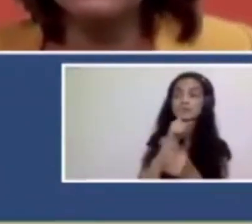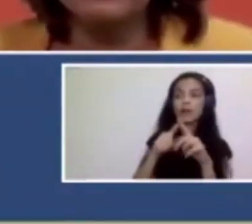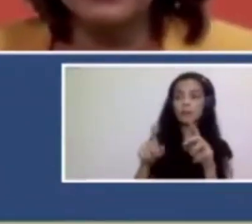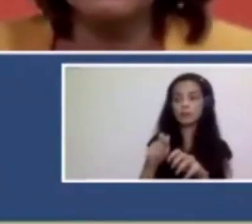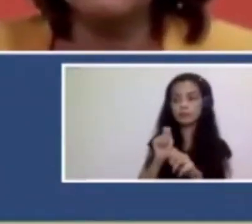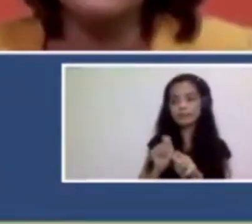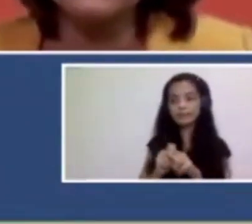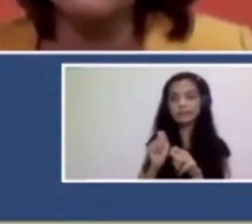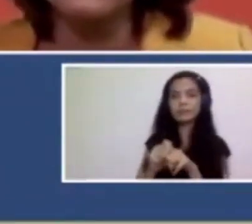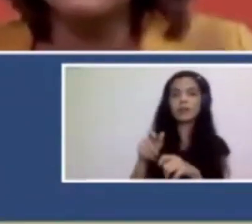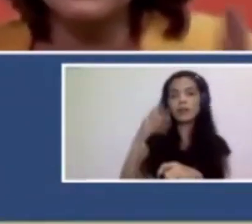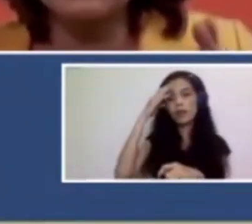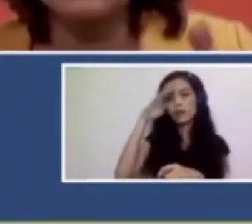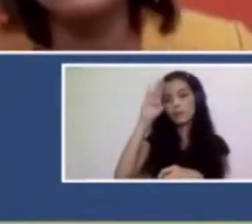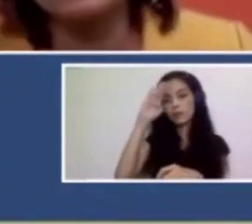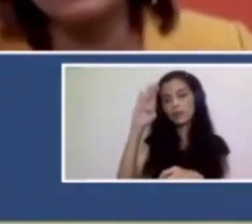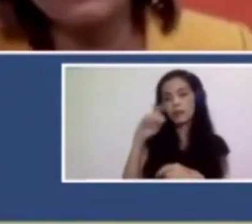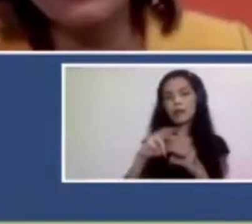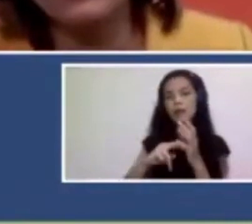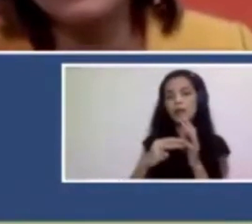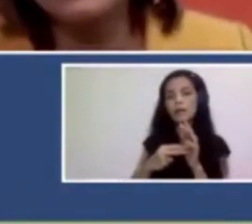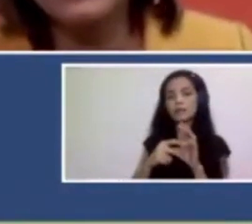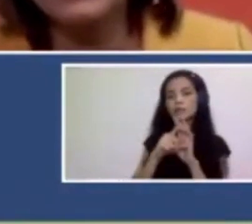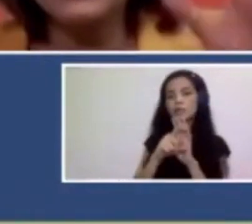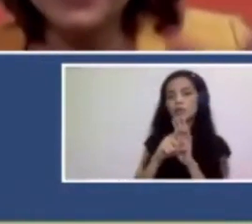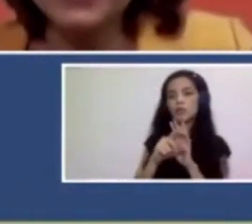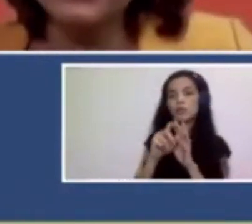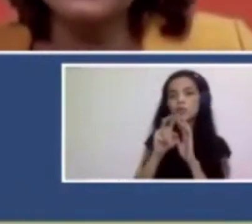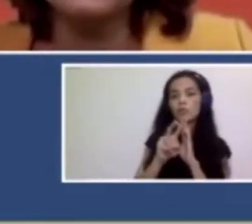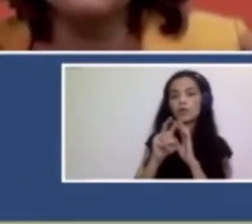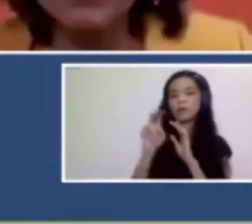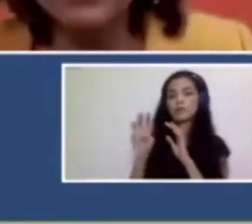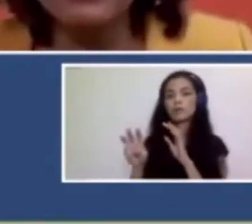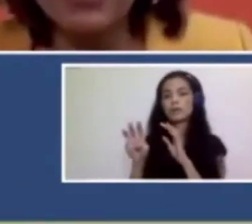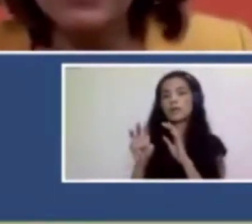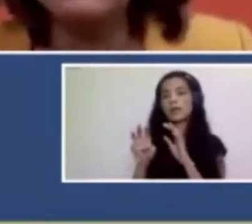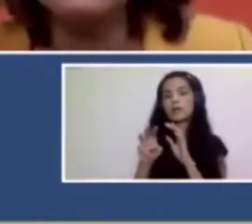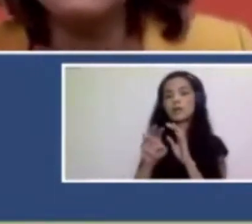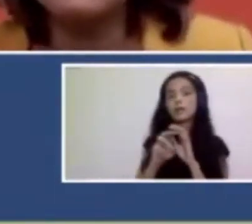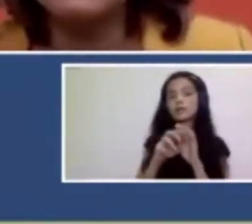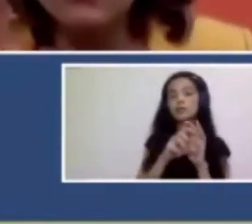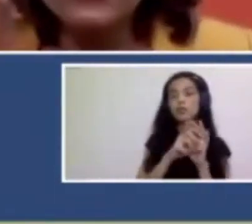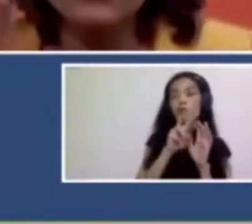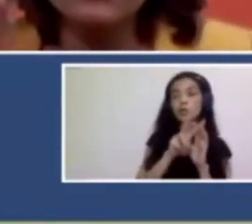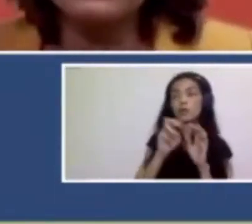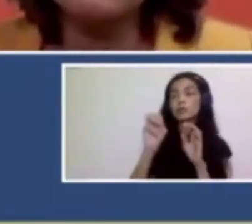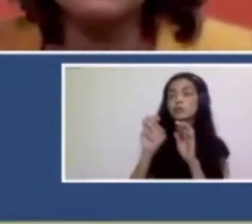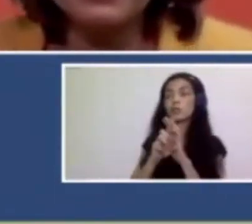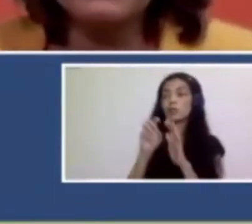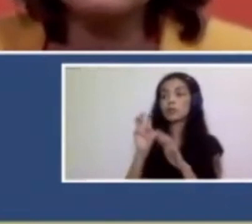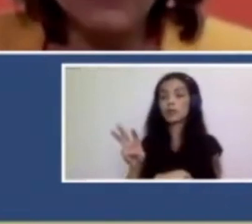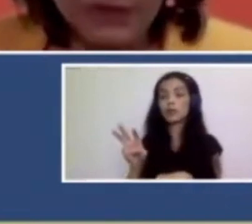want to make the mix of the second prototype with the third one, the advantages of the second one with the third one, and also with